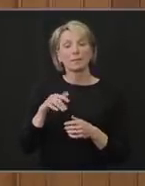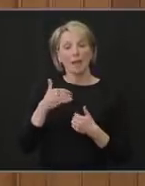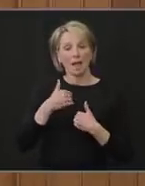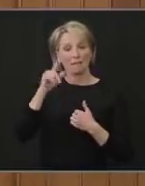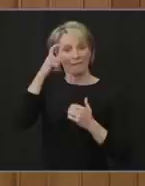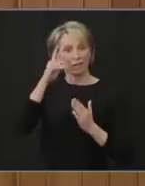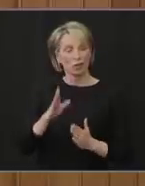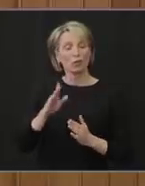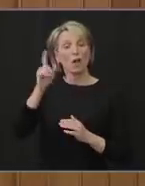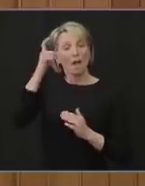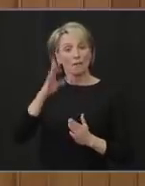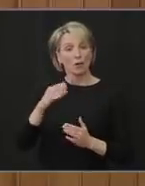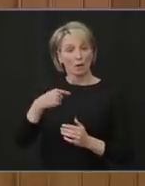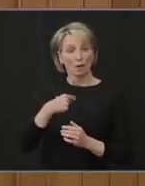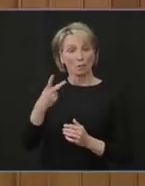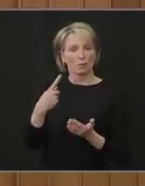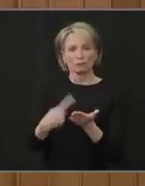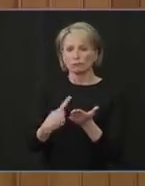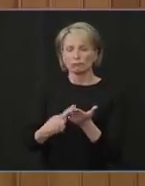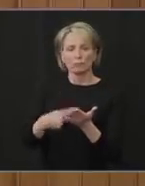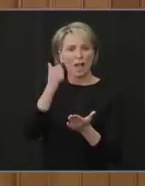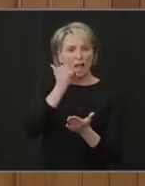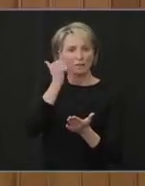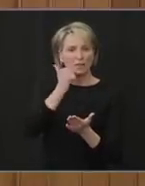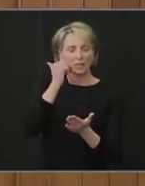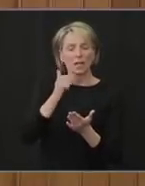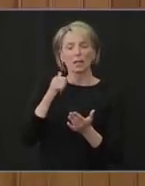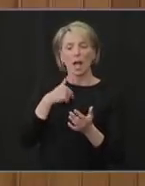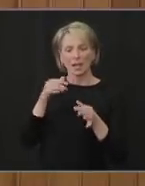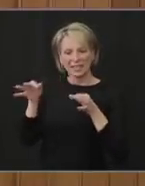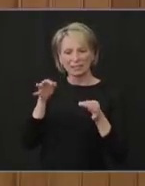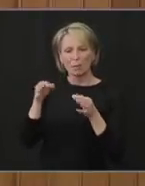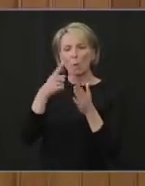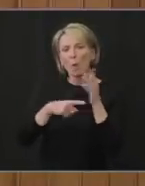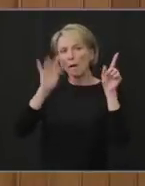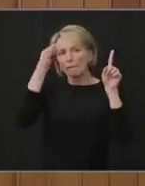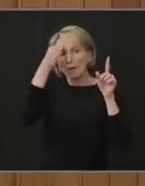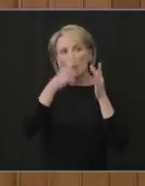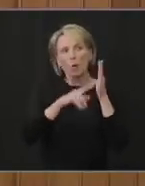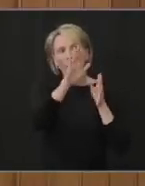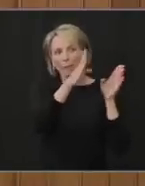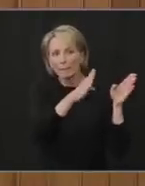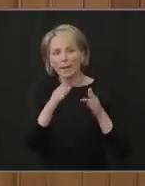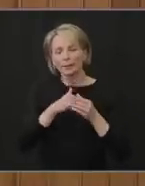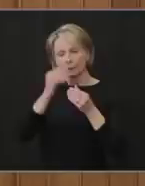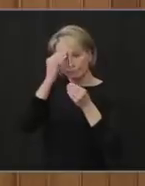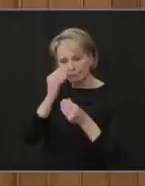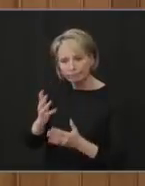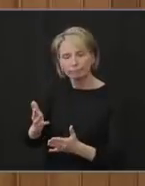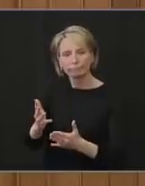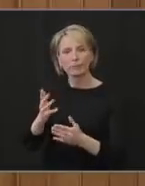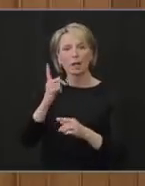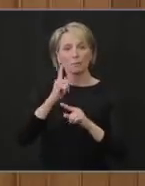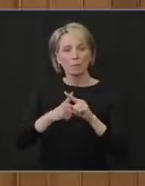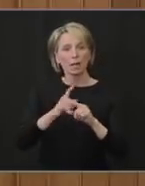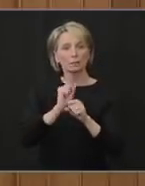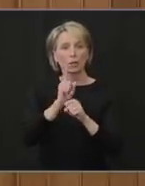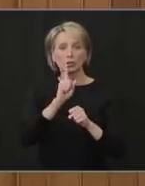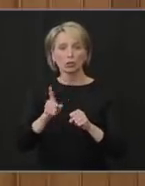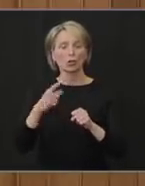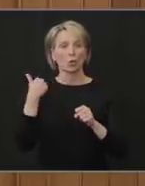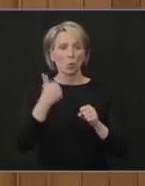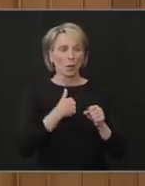making sure that he knows what's coming from the federal government, but also to make sure that we are molding federal policy to meet